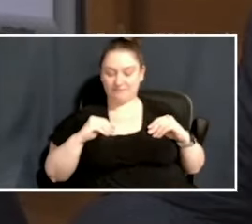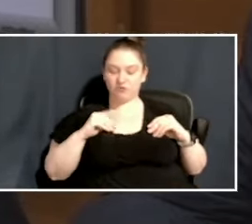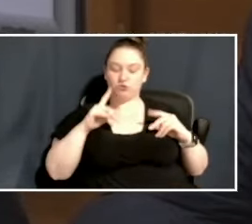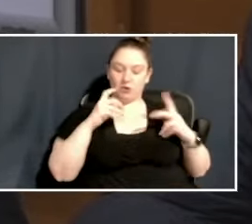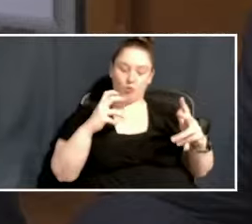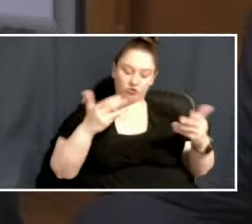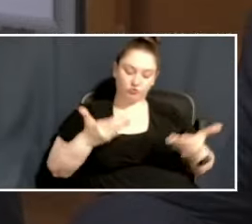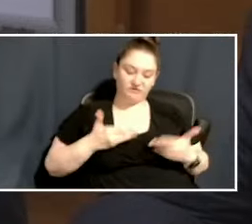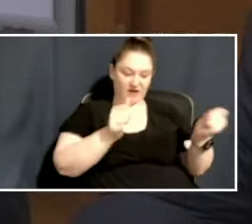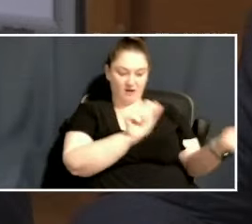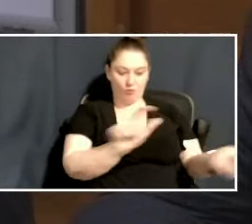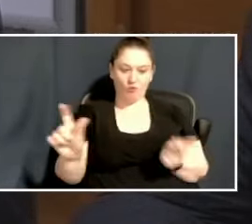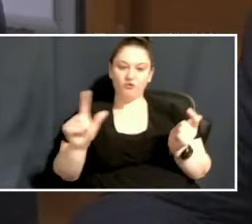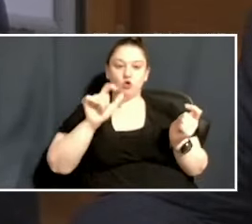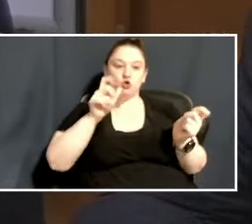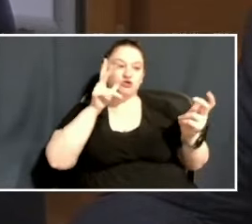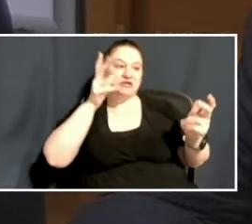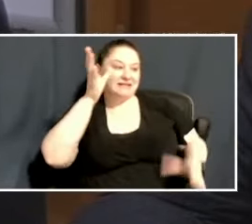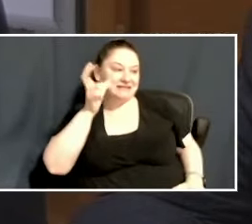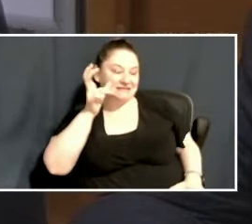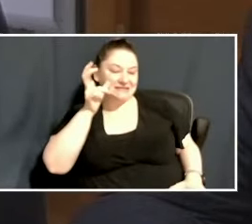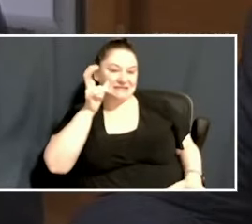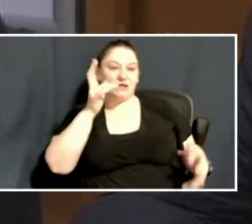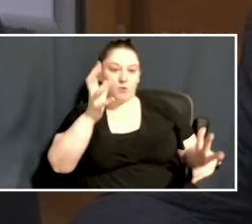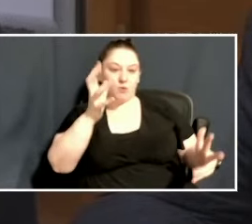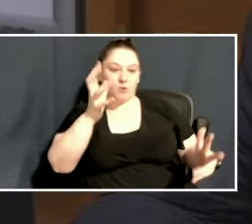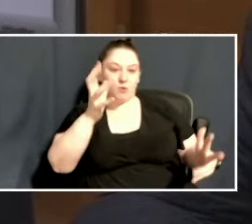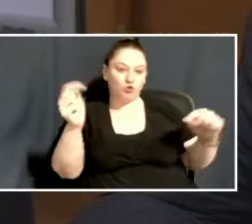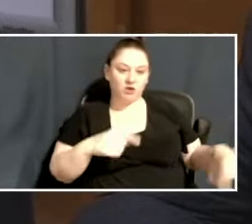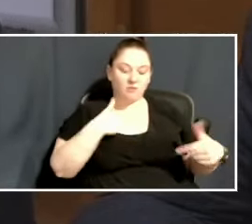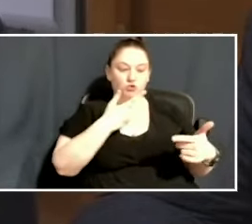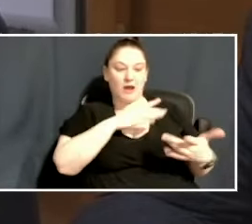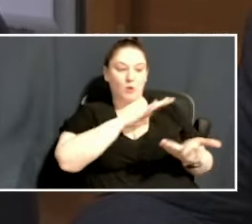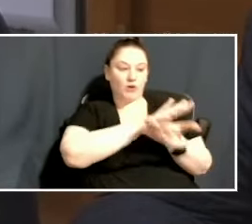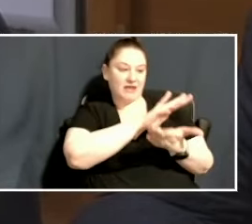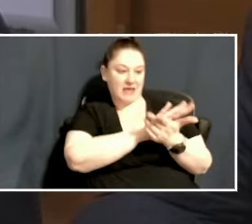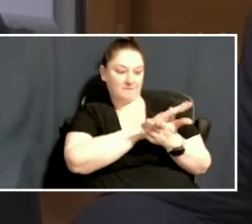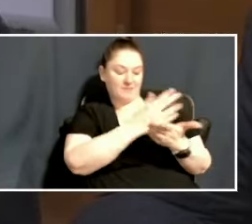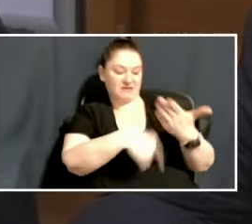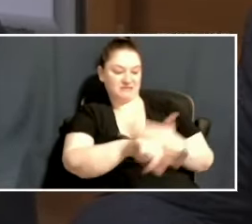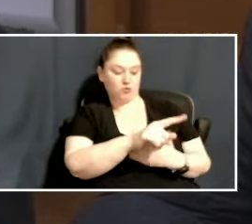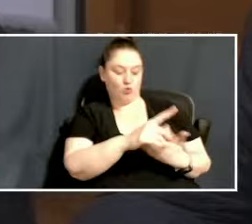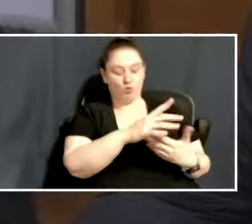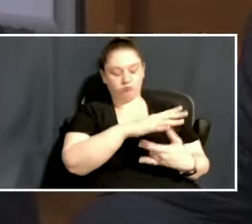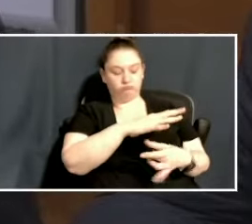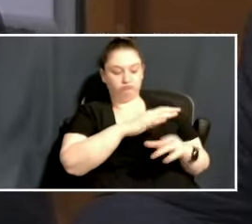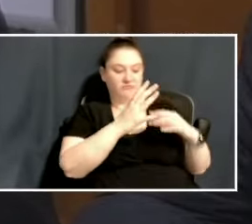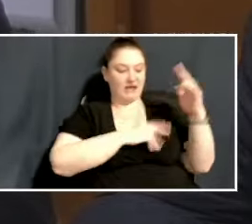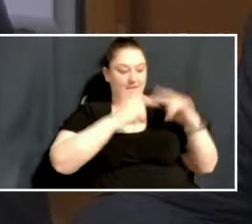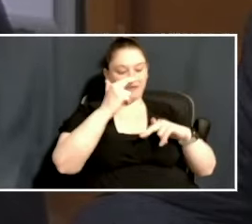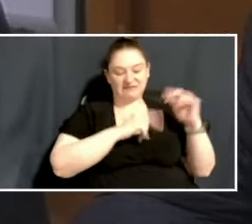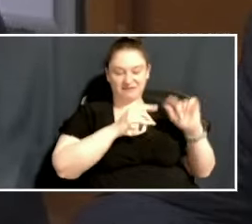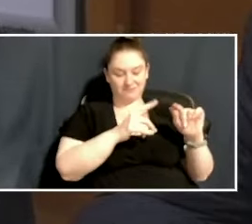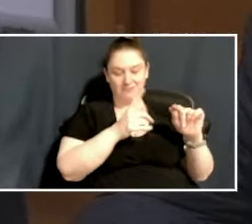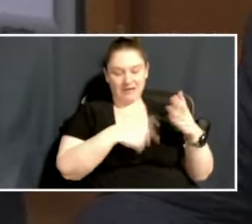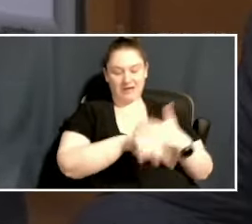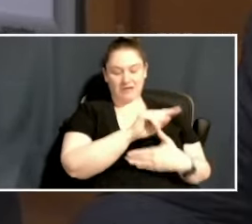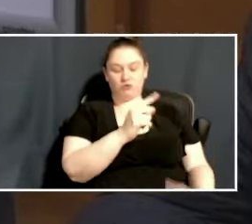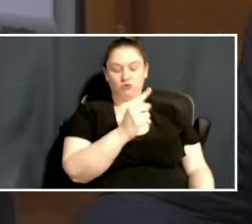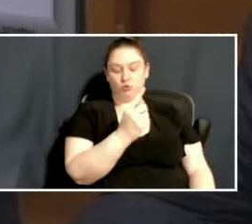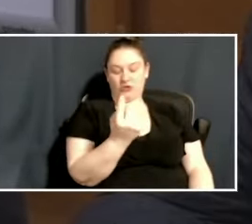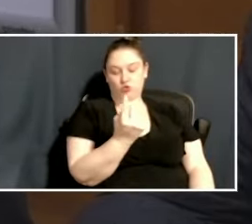listening in the community, to our campus next Tuesday at noon, where in the lobby of Building